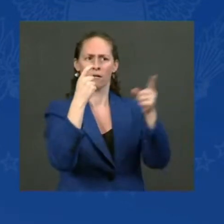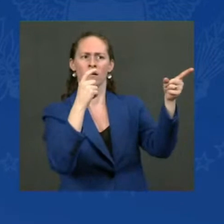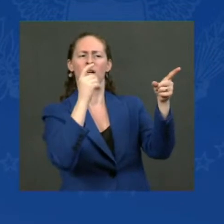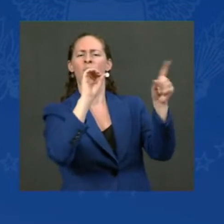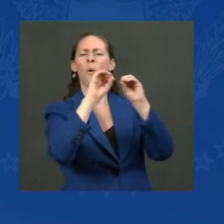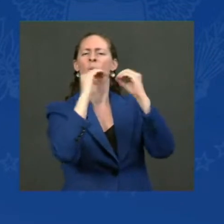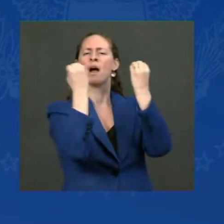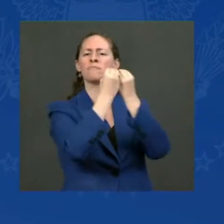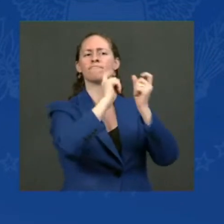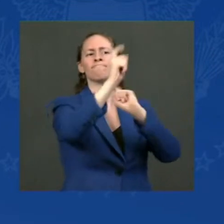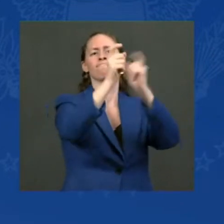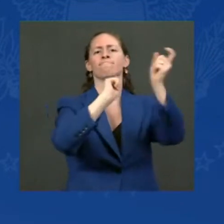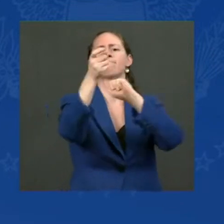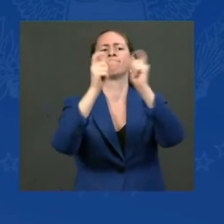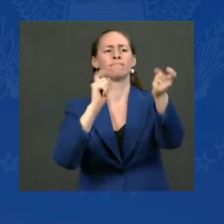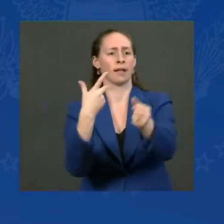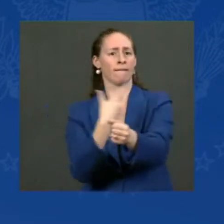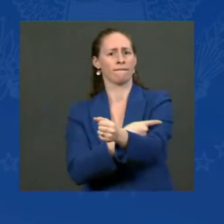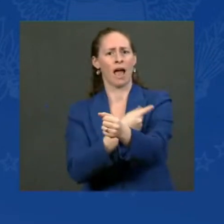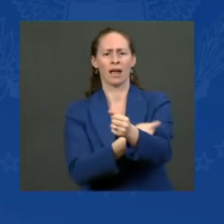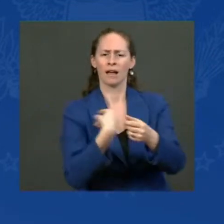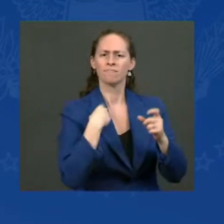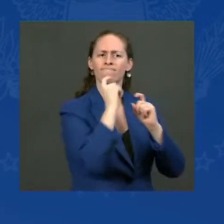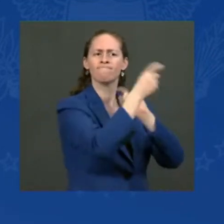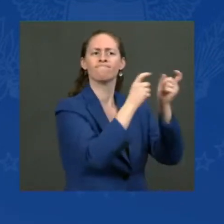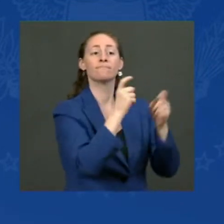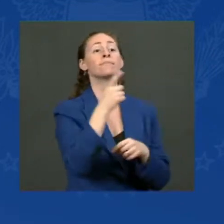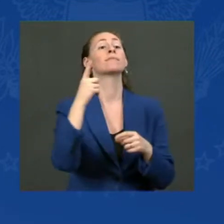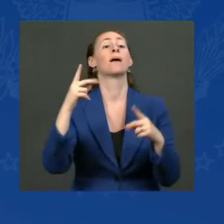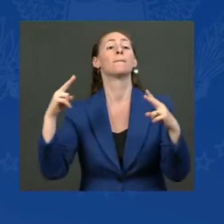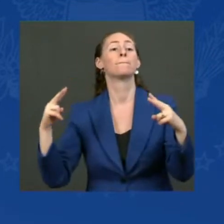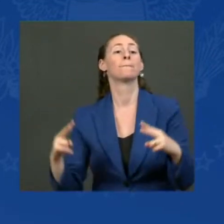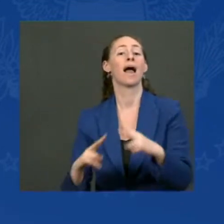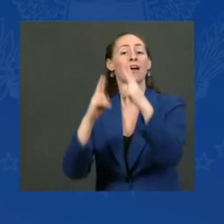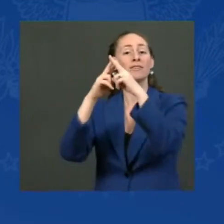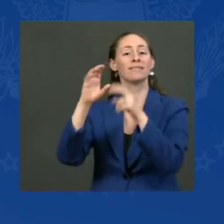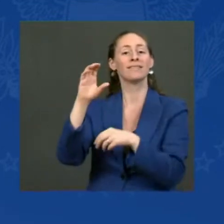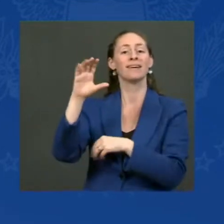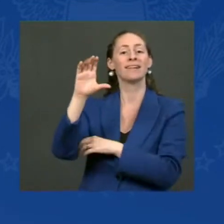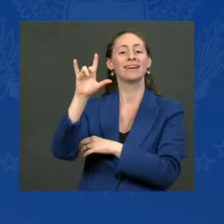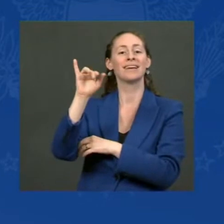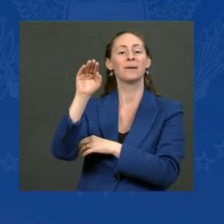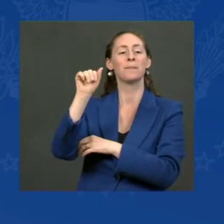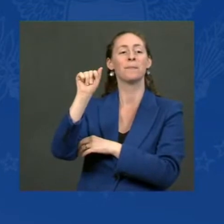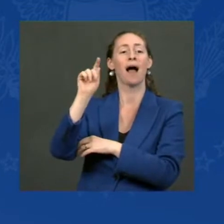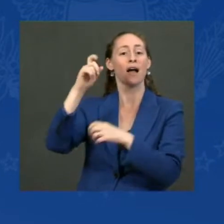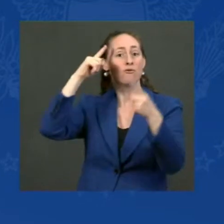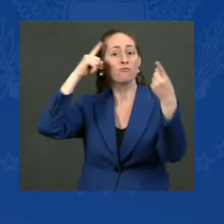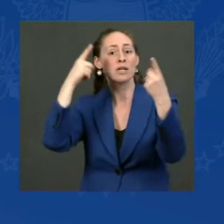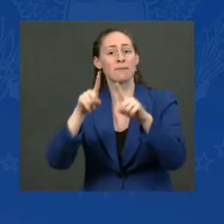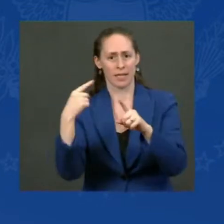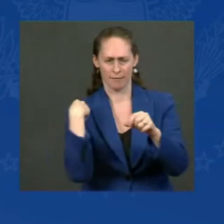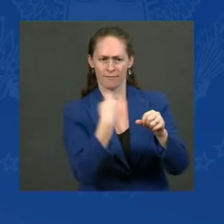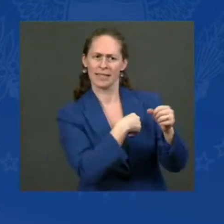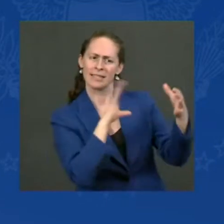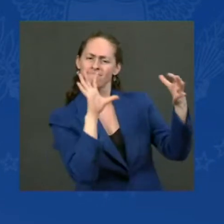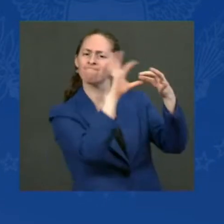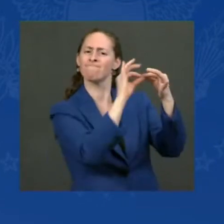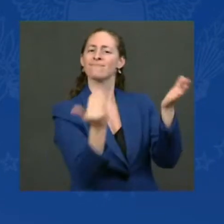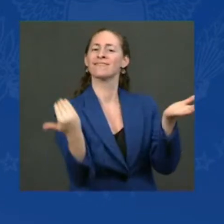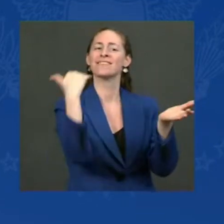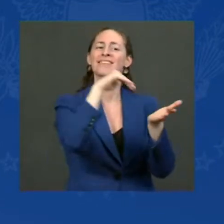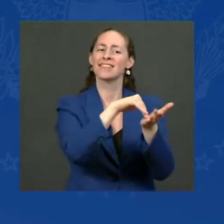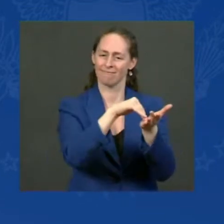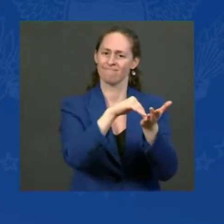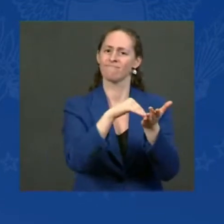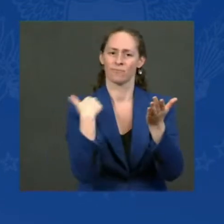Agreement, and we're running to retake a seat in the Human Rights Council next year at the UN. And as the